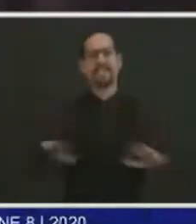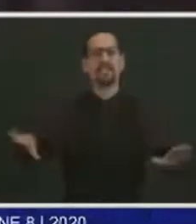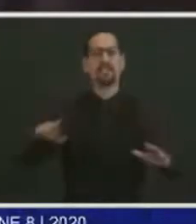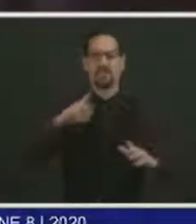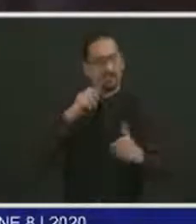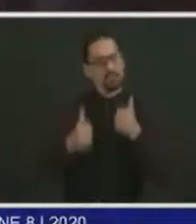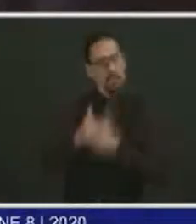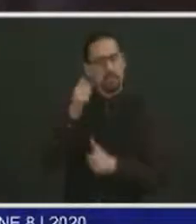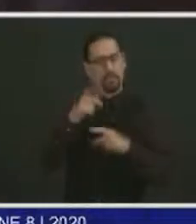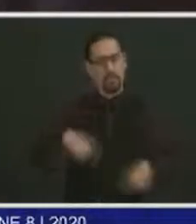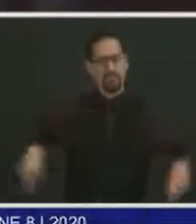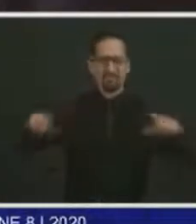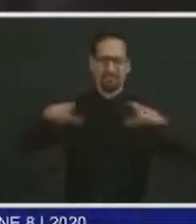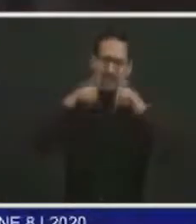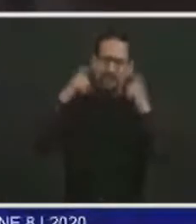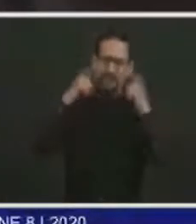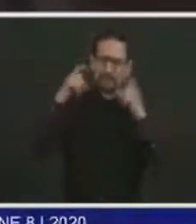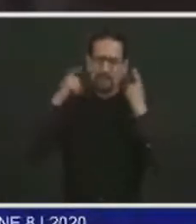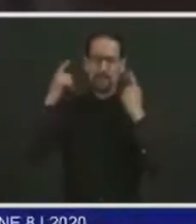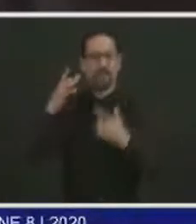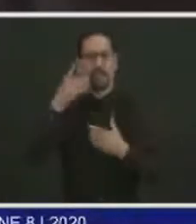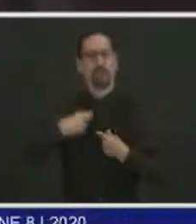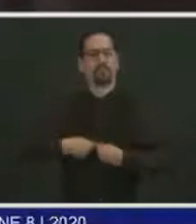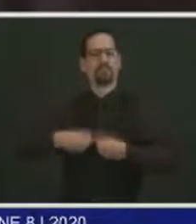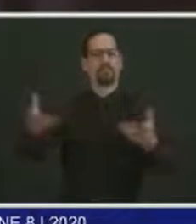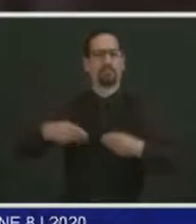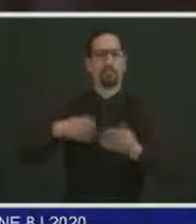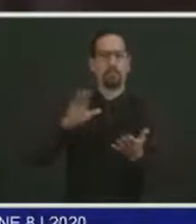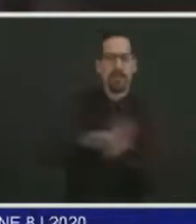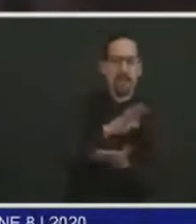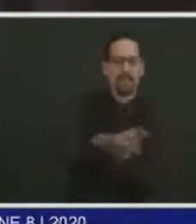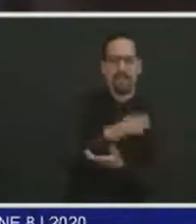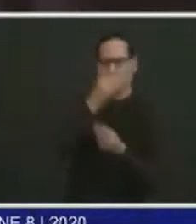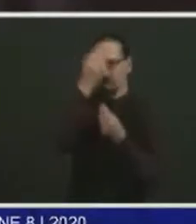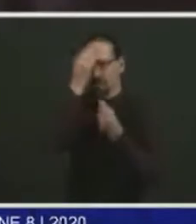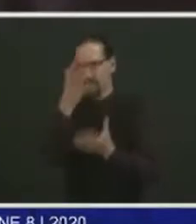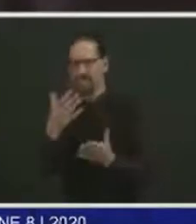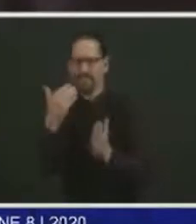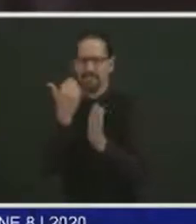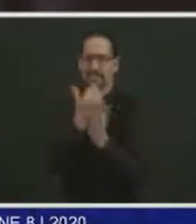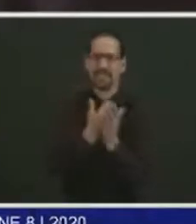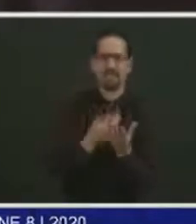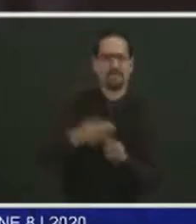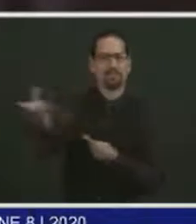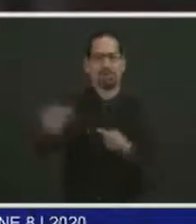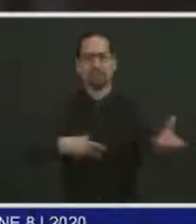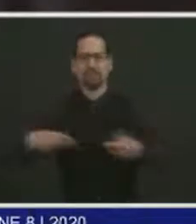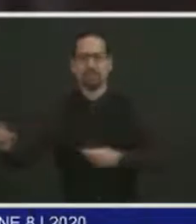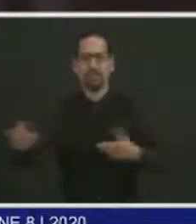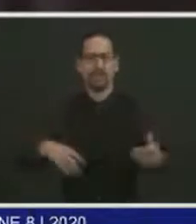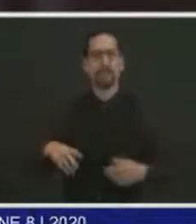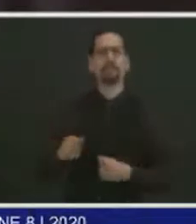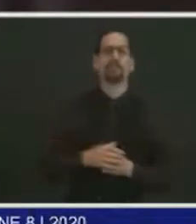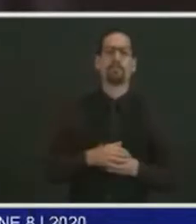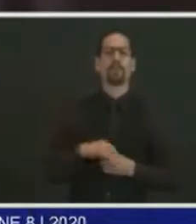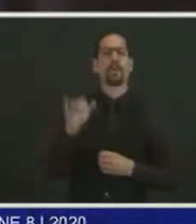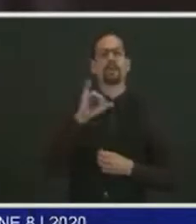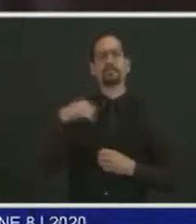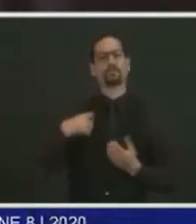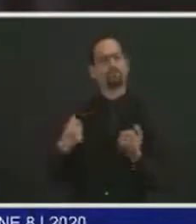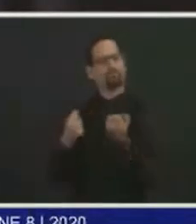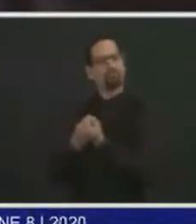information available to them, as well as the testing that's available to them. And we also supported what